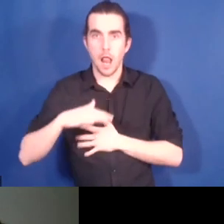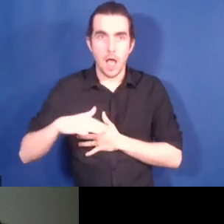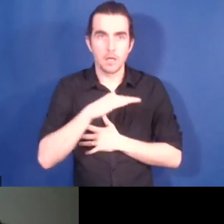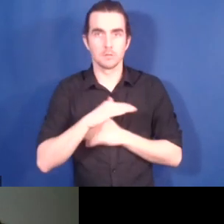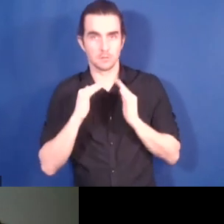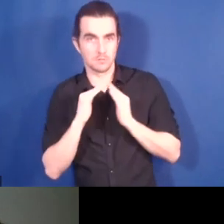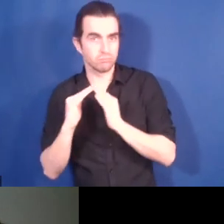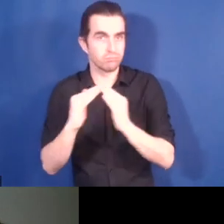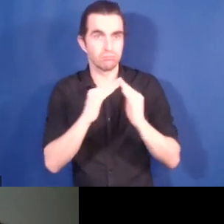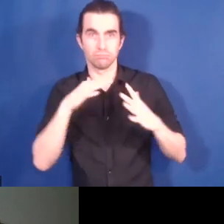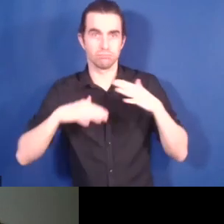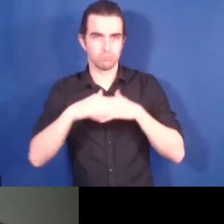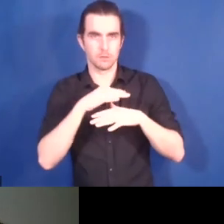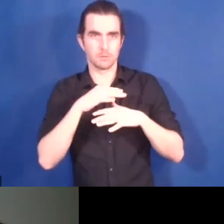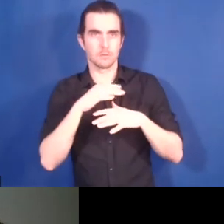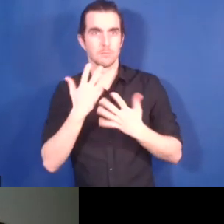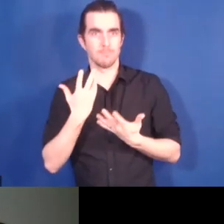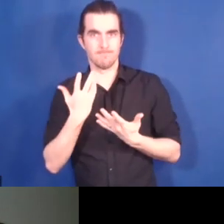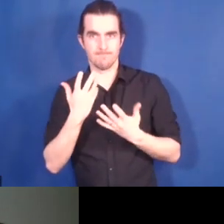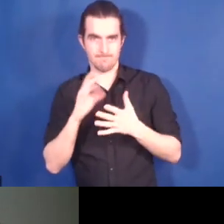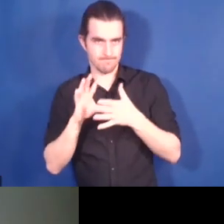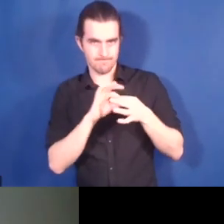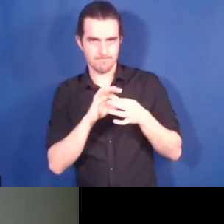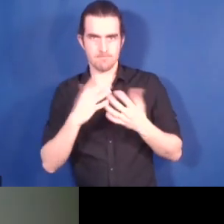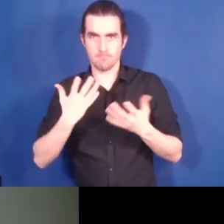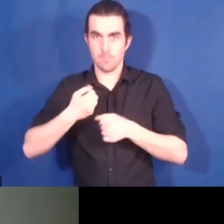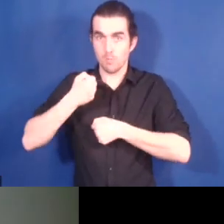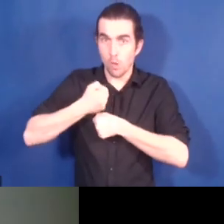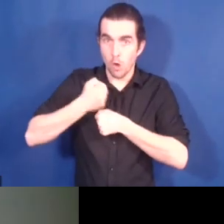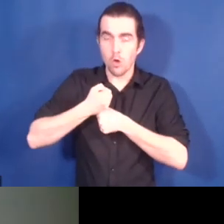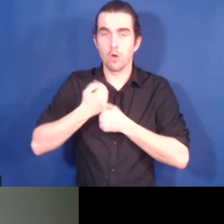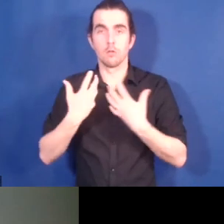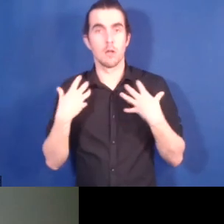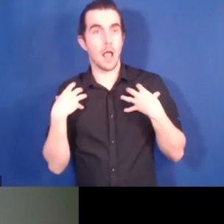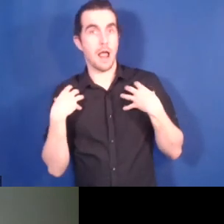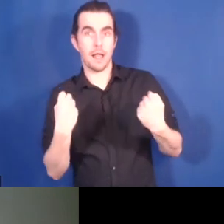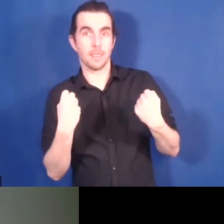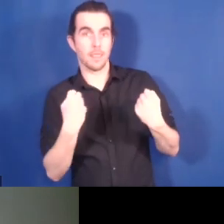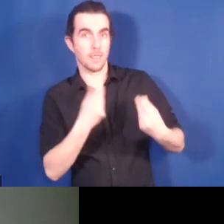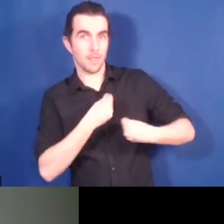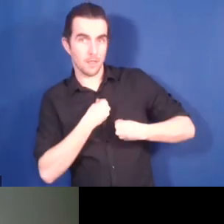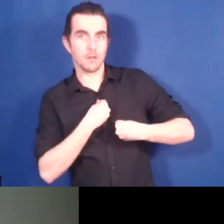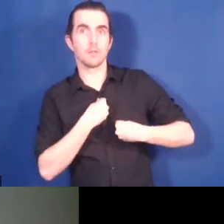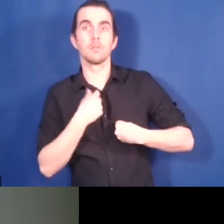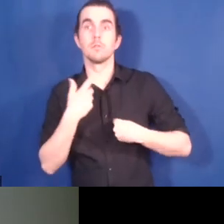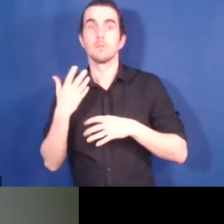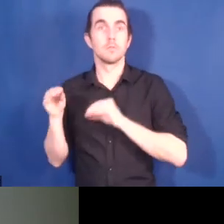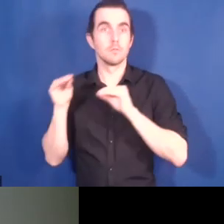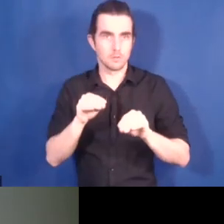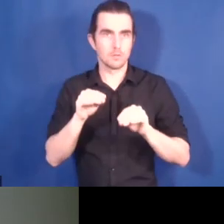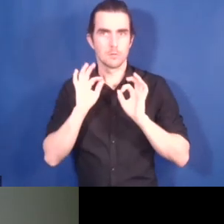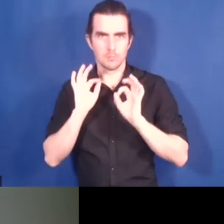I agree with you. I suppose we should very quickly, because we've only got 8 minutes left, move on to looking